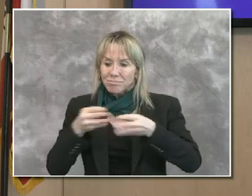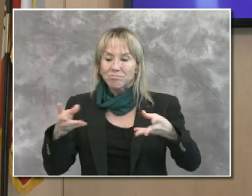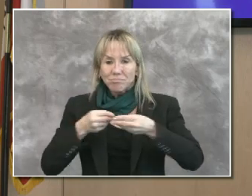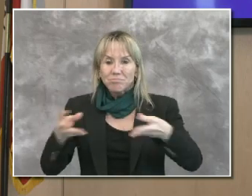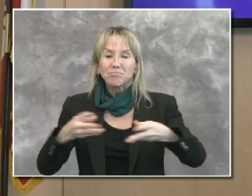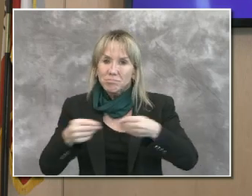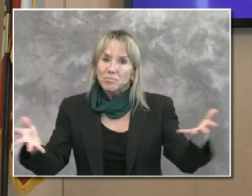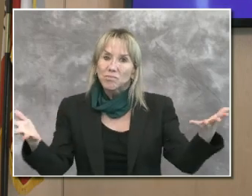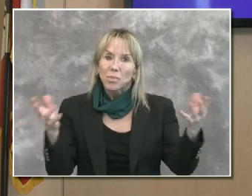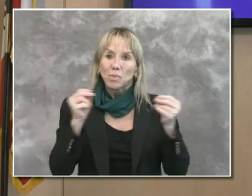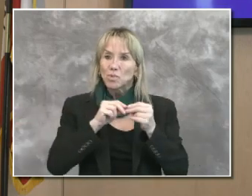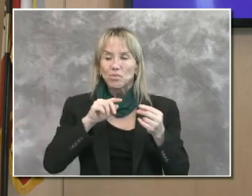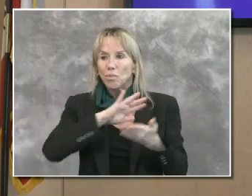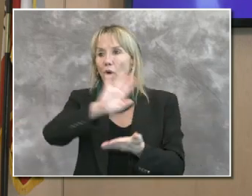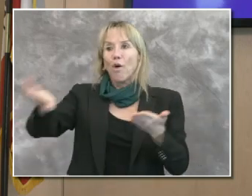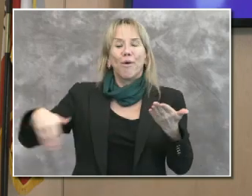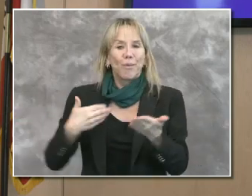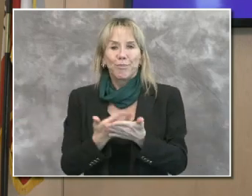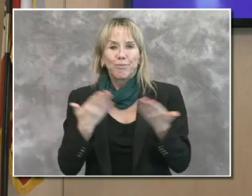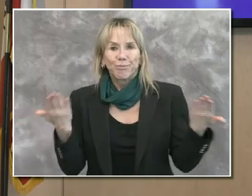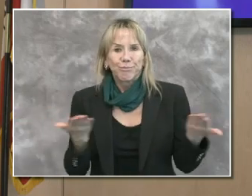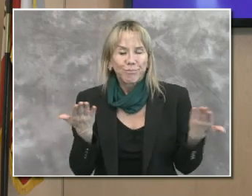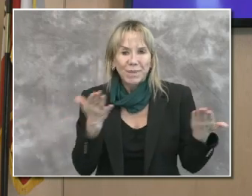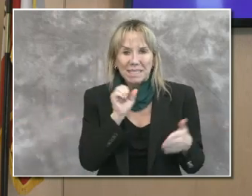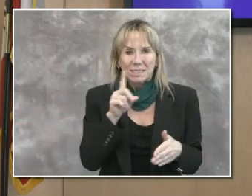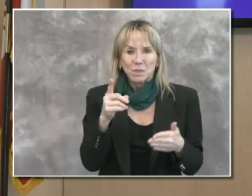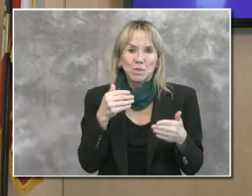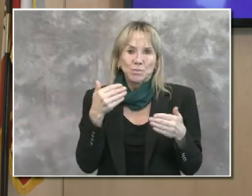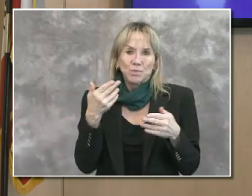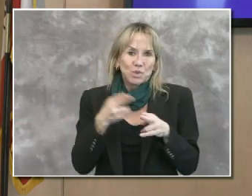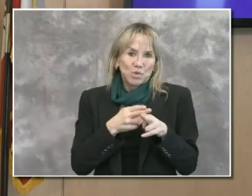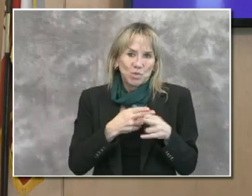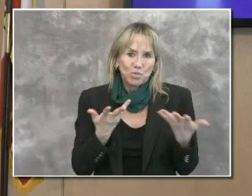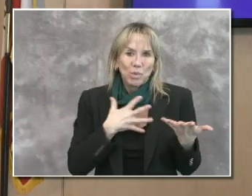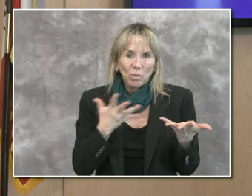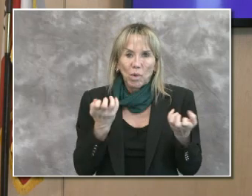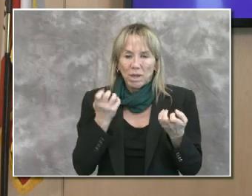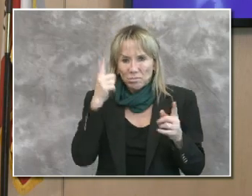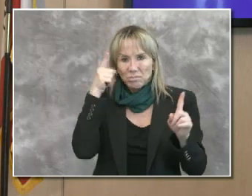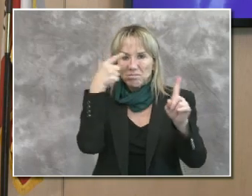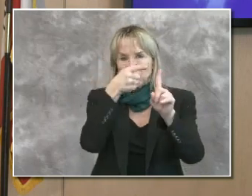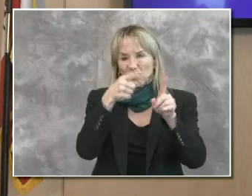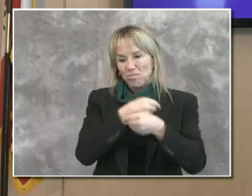offer it to the entire community sometime later on. Thank you, Dr. McDonald.